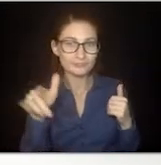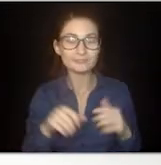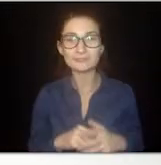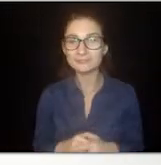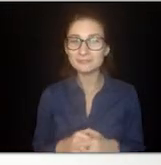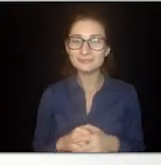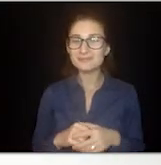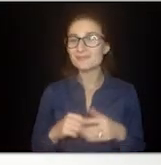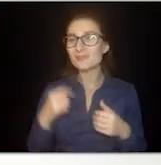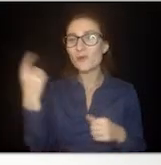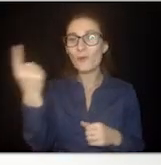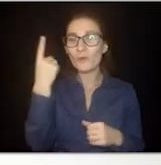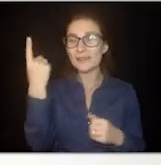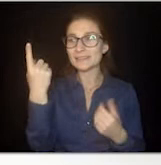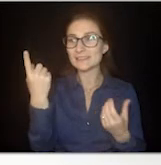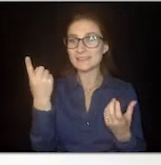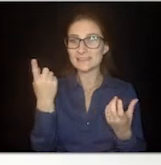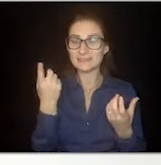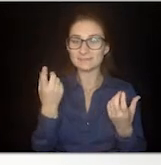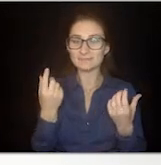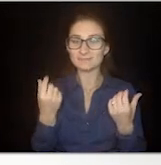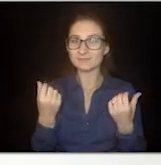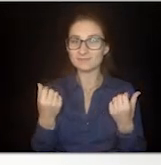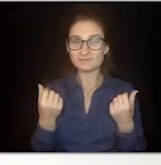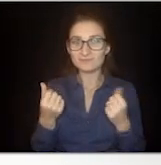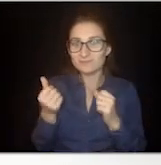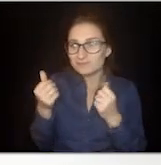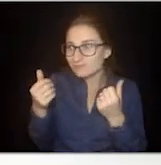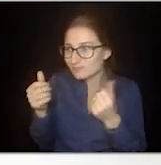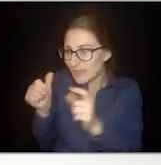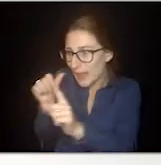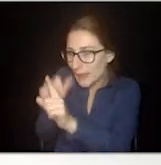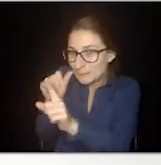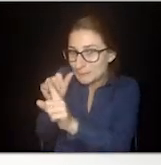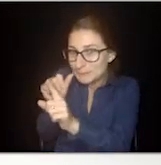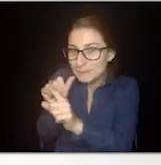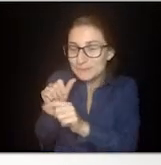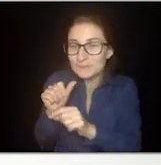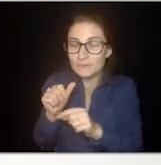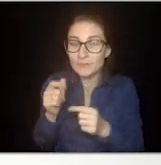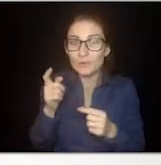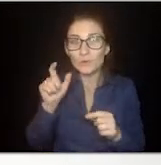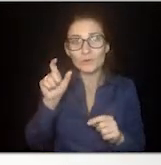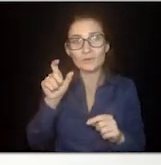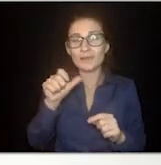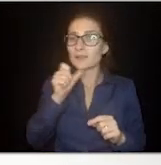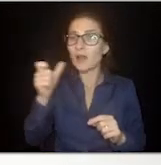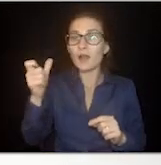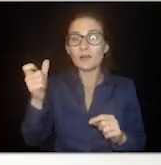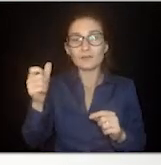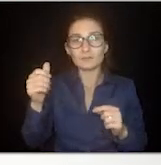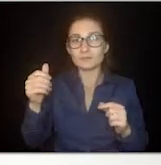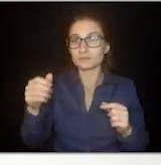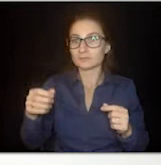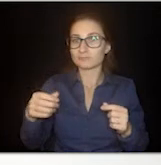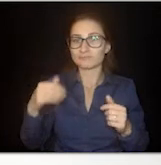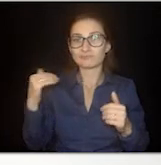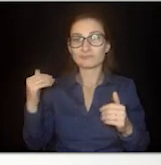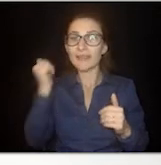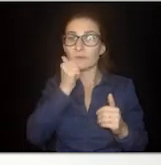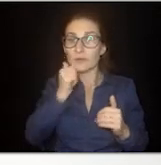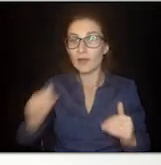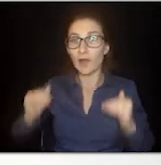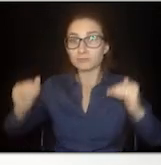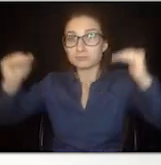of up in the ante a little. After they've mastered it, don't up the ante until they're